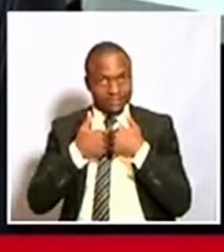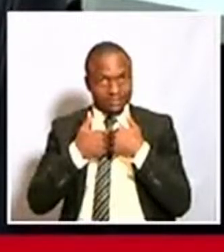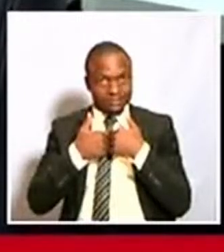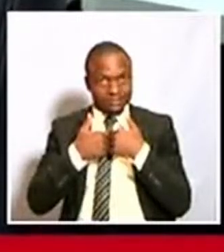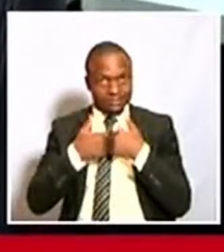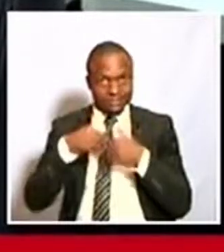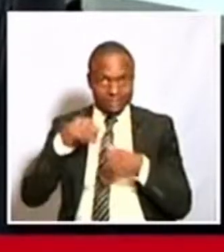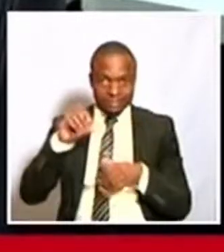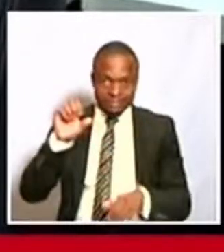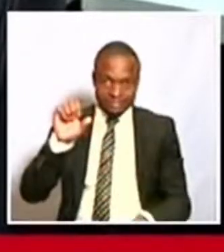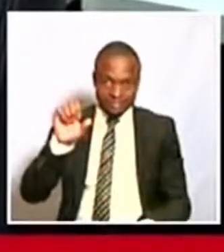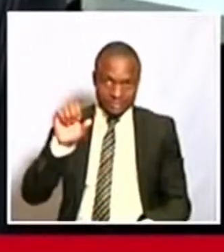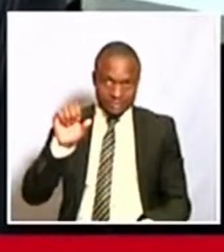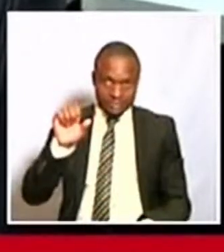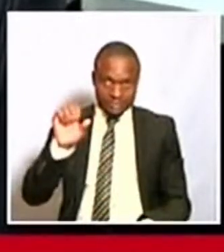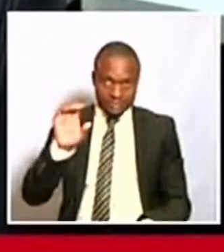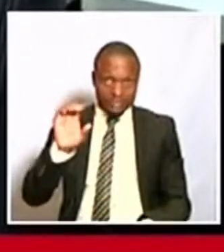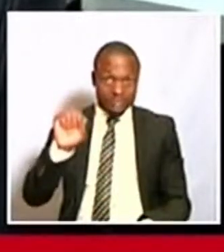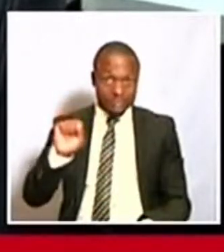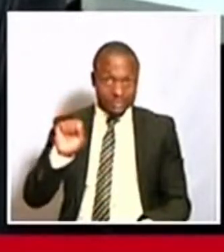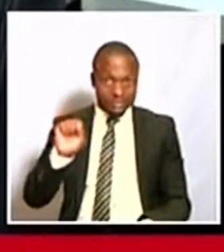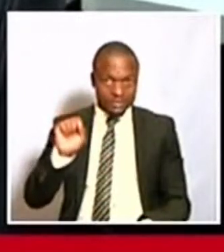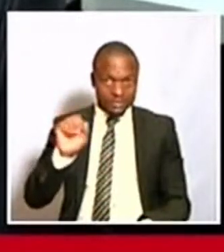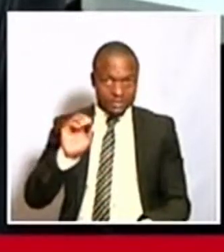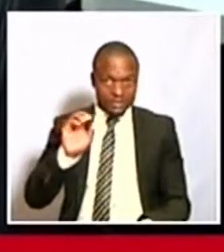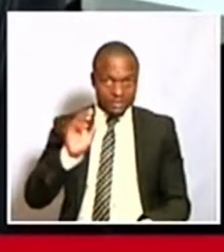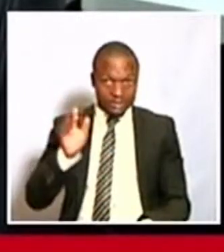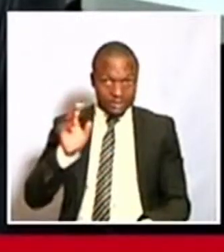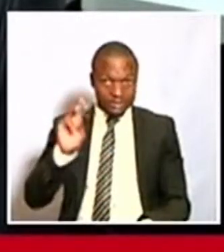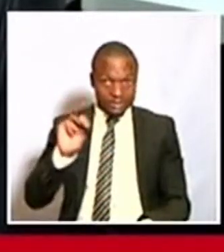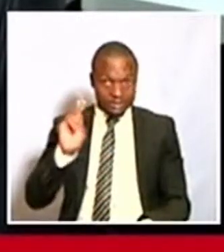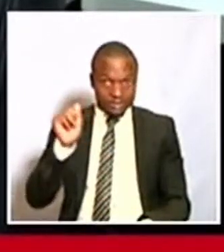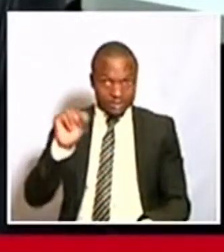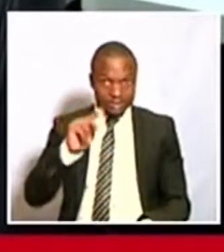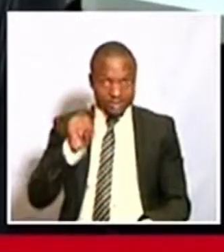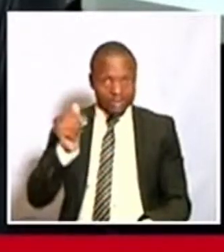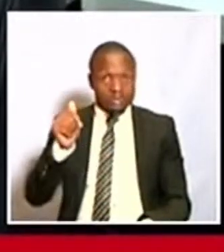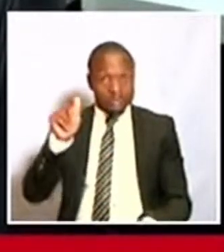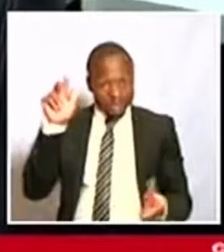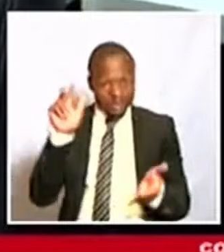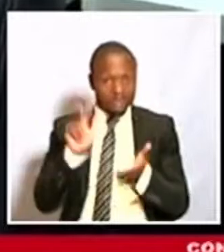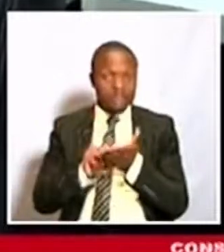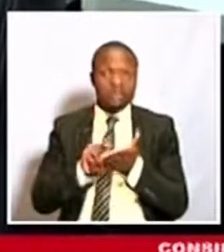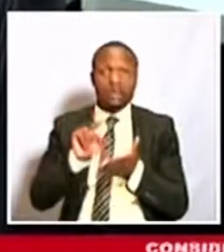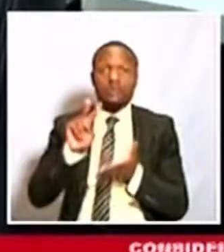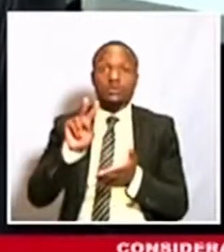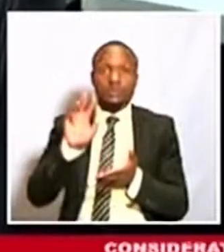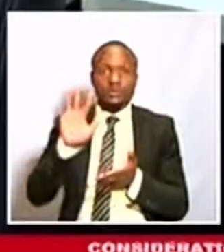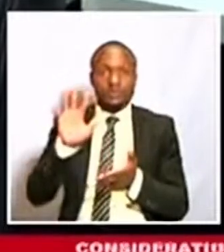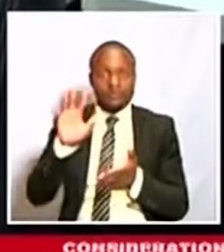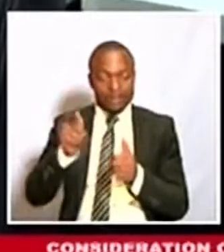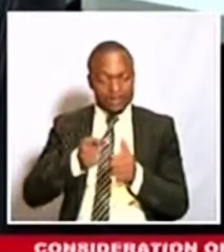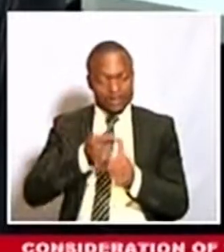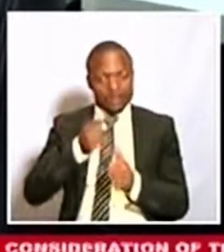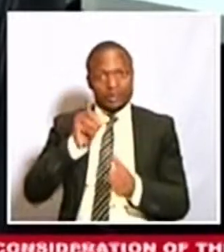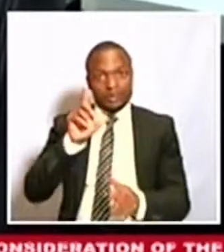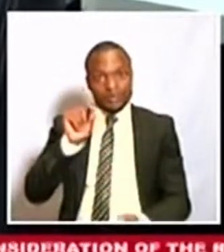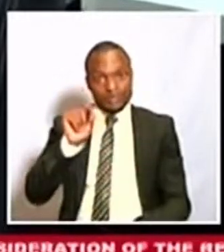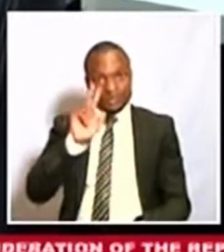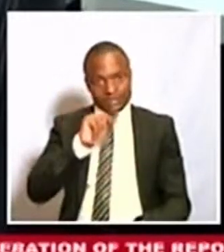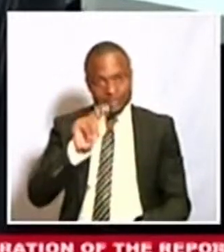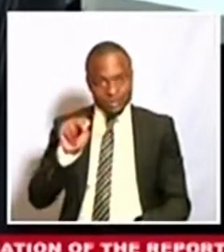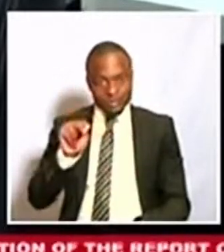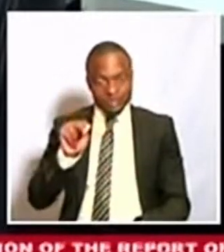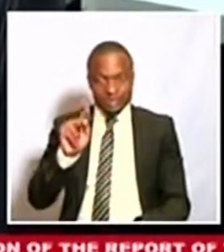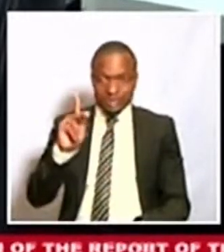S. Mwanza, who signed on the 25th of April 2022, and